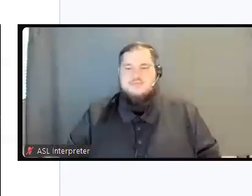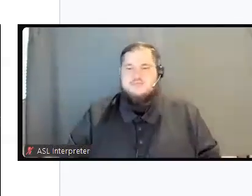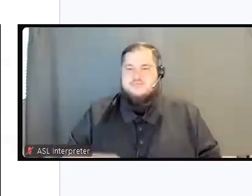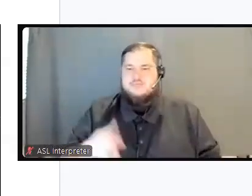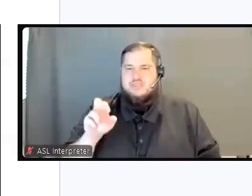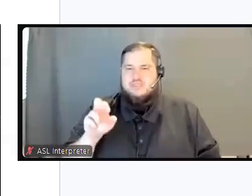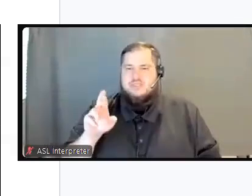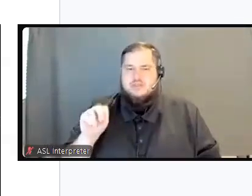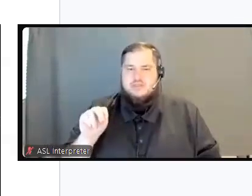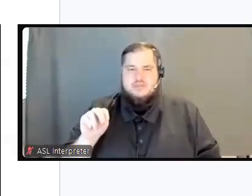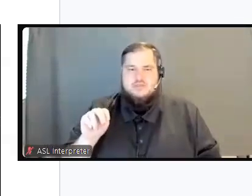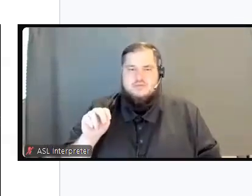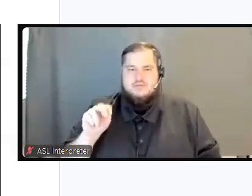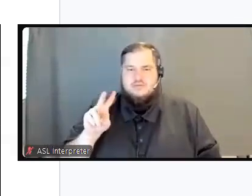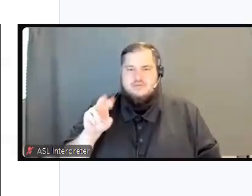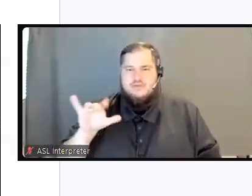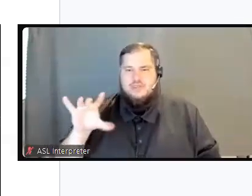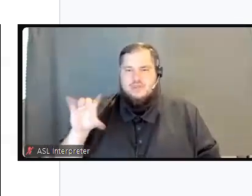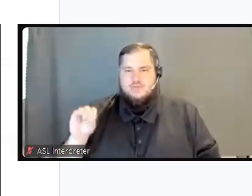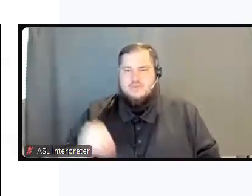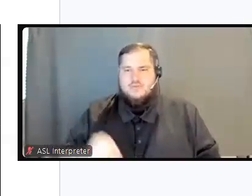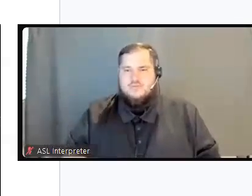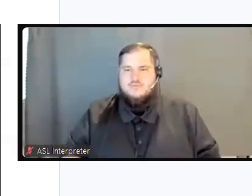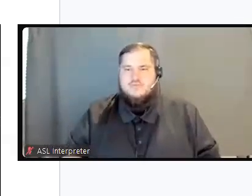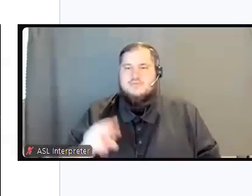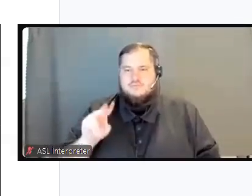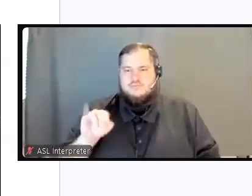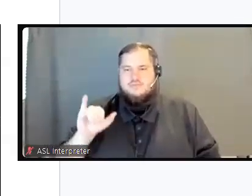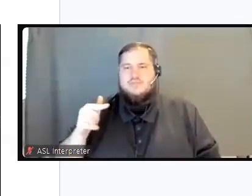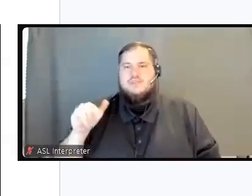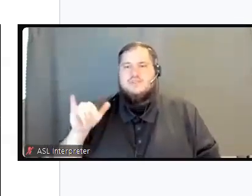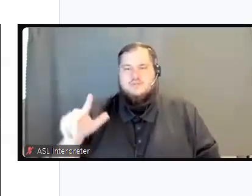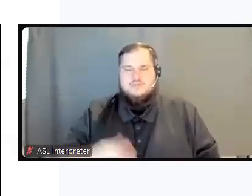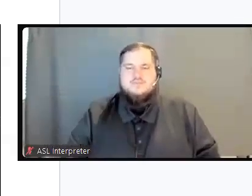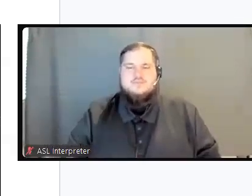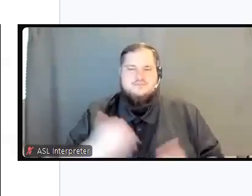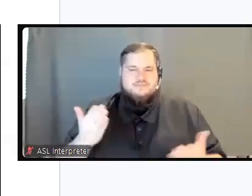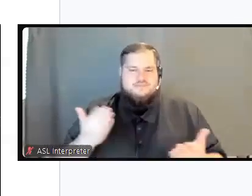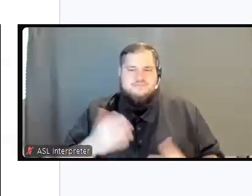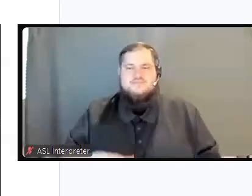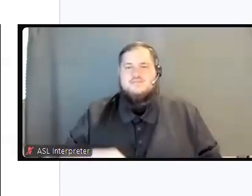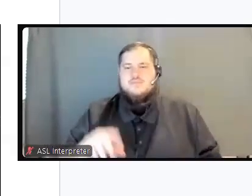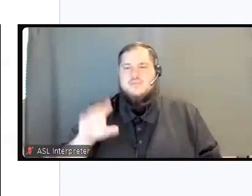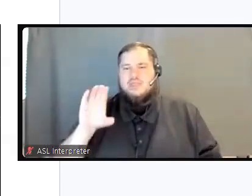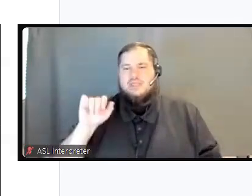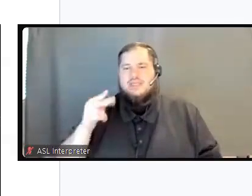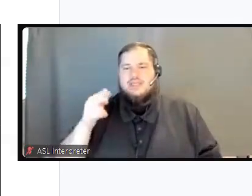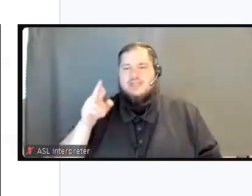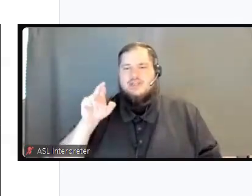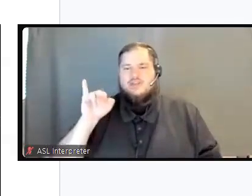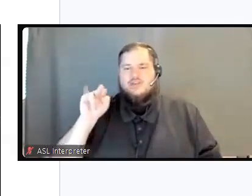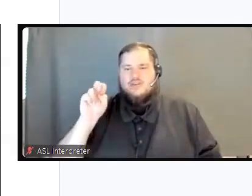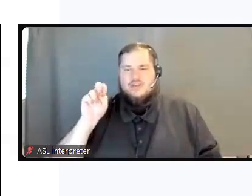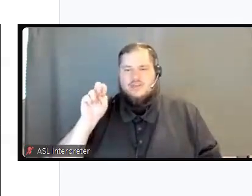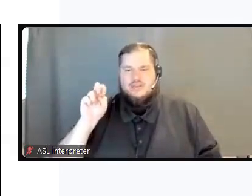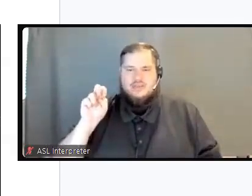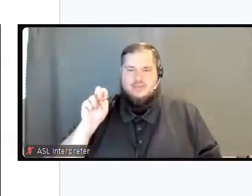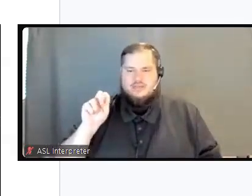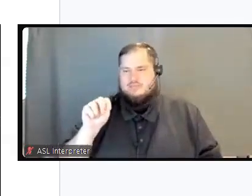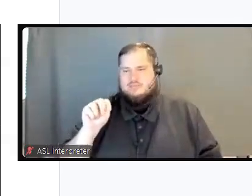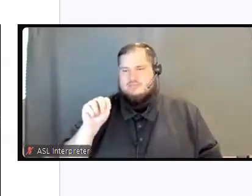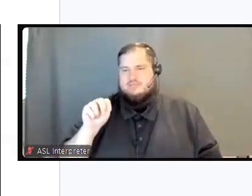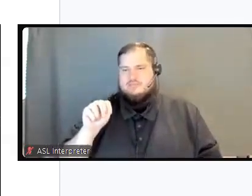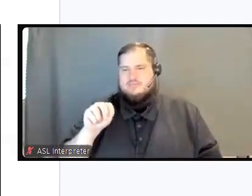Present. Catherine Washington. Good morning, present.